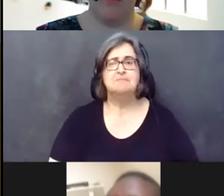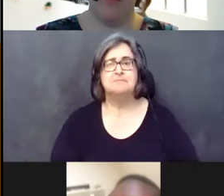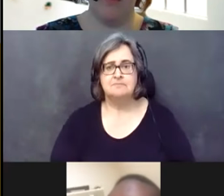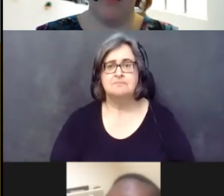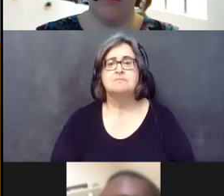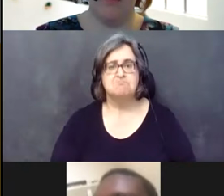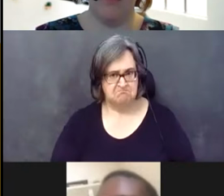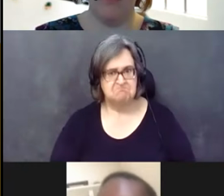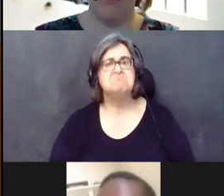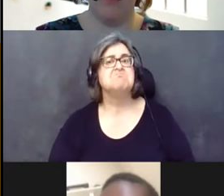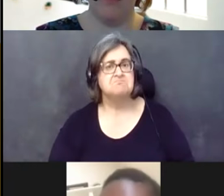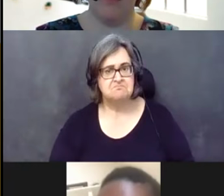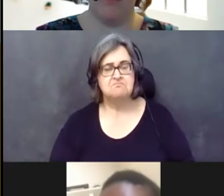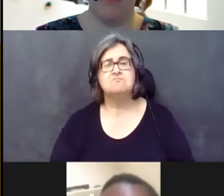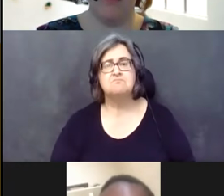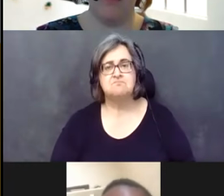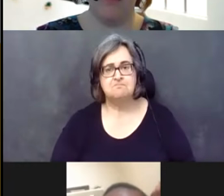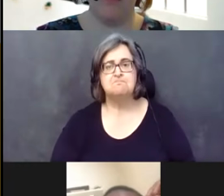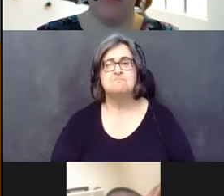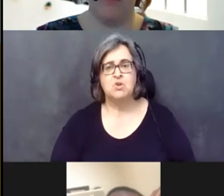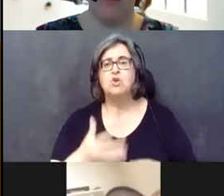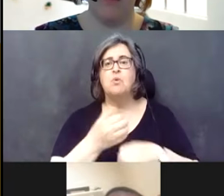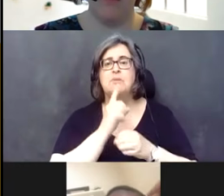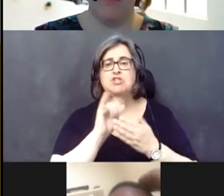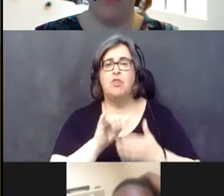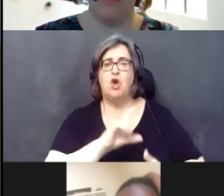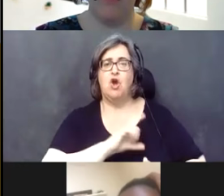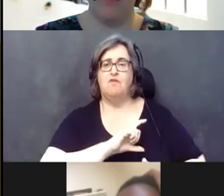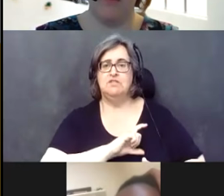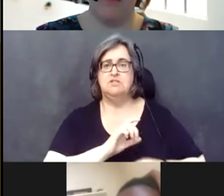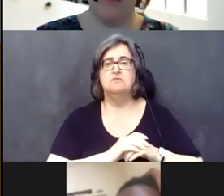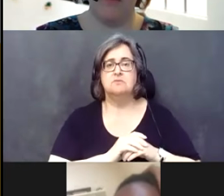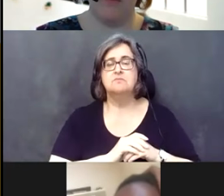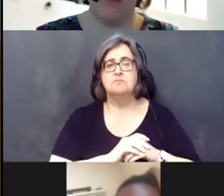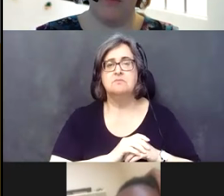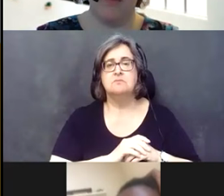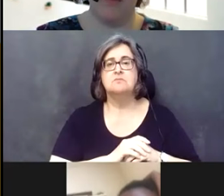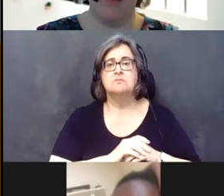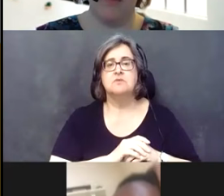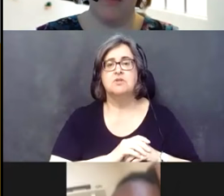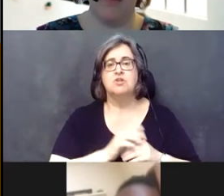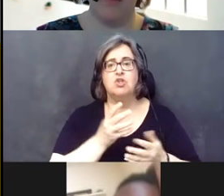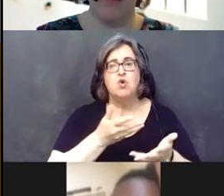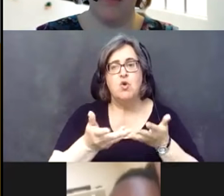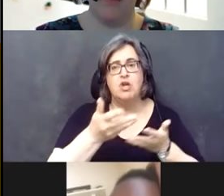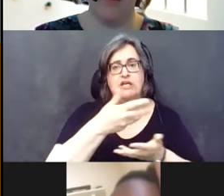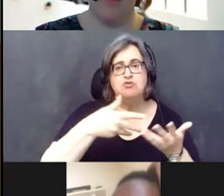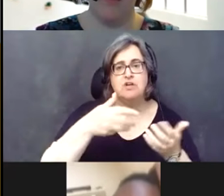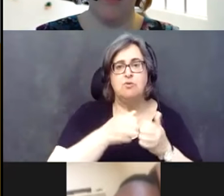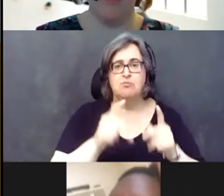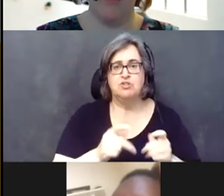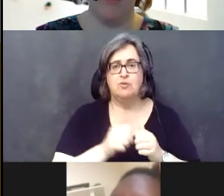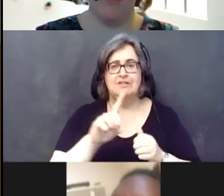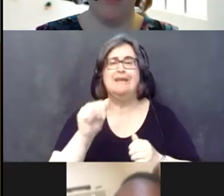Okay, so yeah, so you just want to make sure the officers know that they are interacting with a person with a disability and not